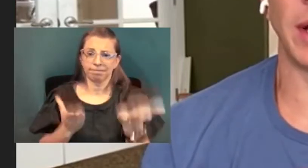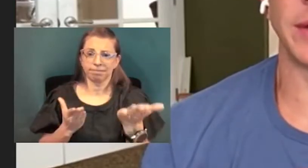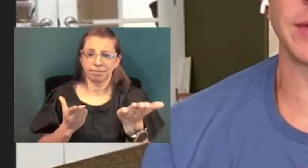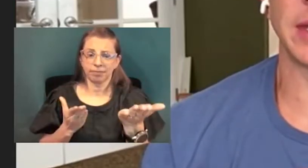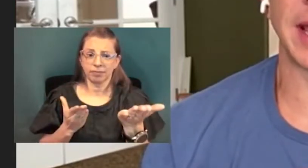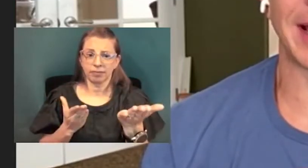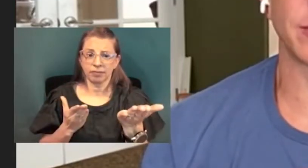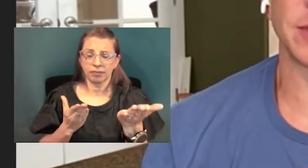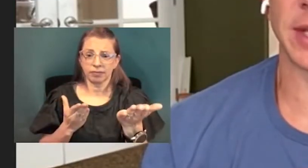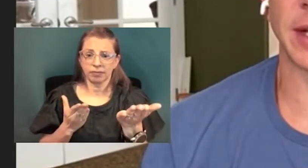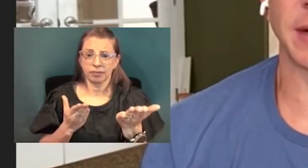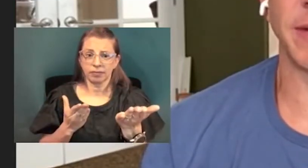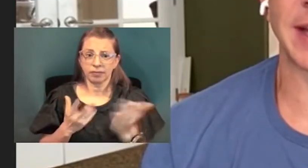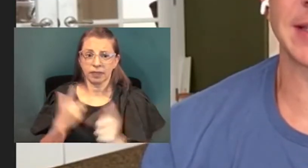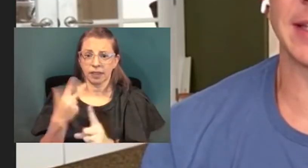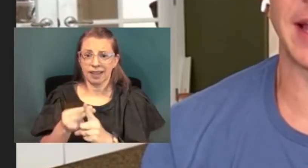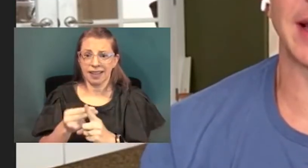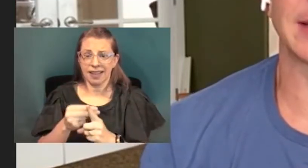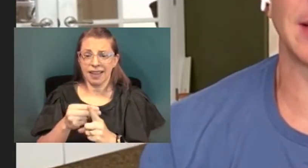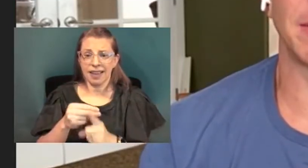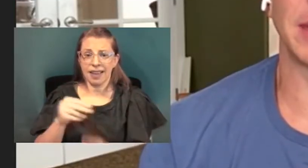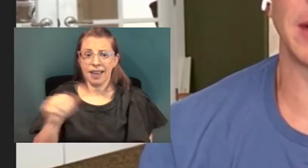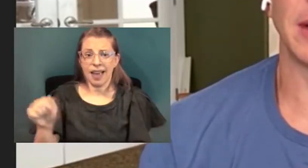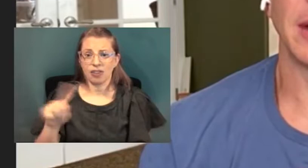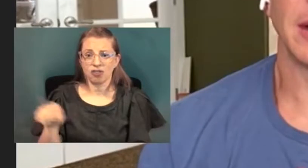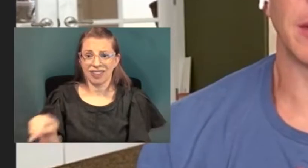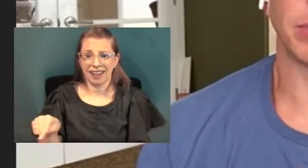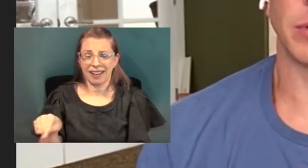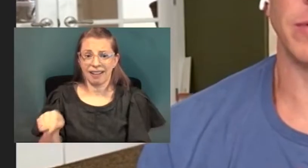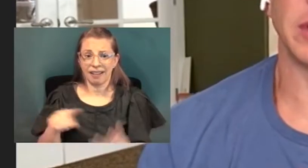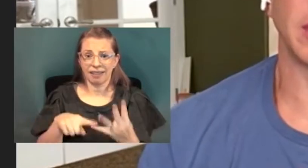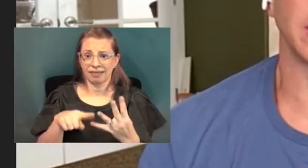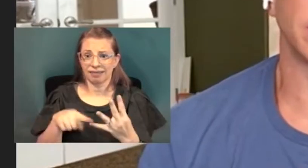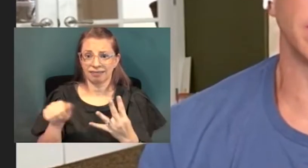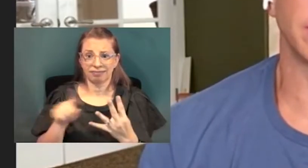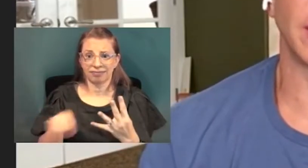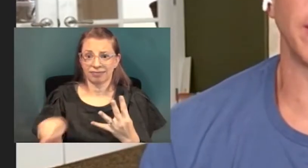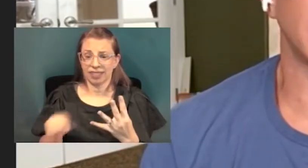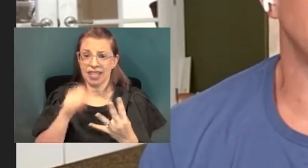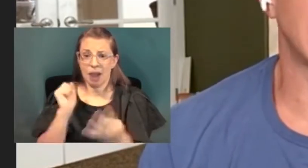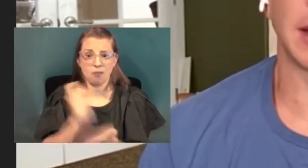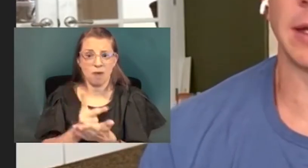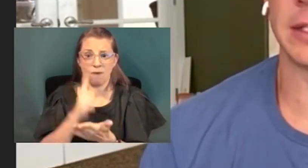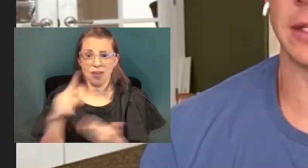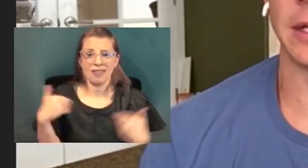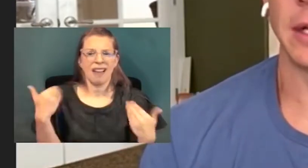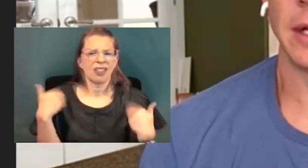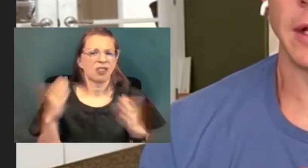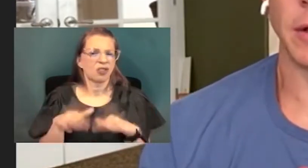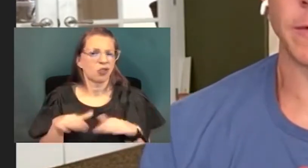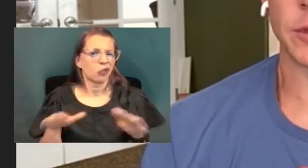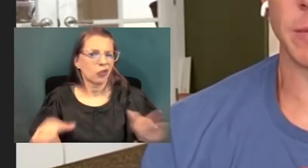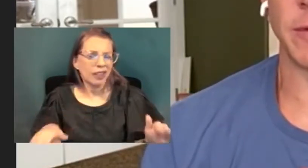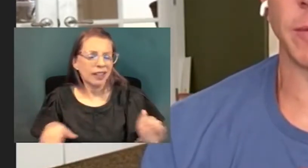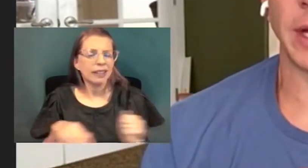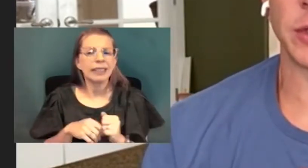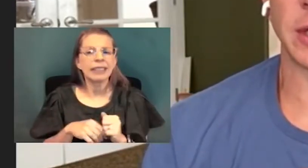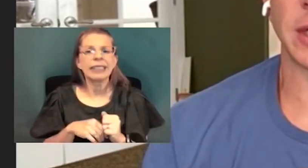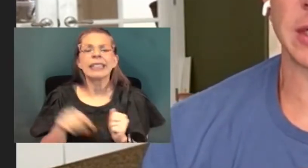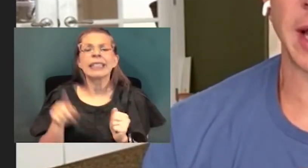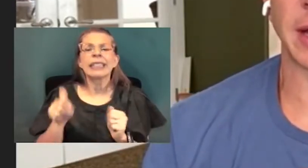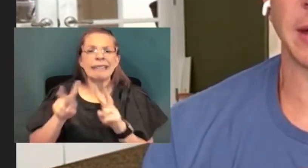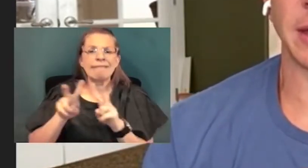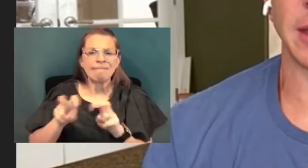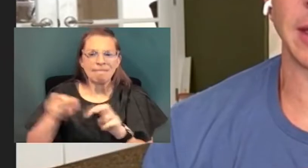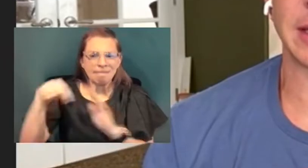vaccines was the AstraZeneca vaccine. That has not been approved in younger children. So I think we kind of need to look for some information